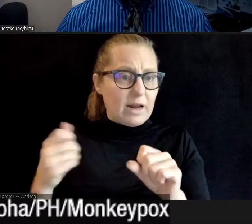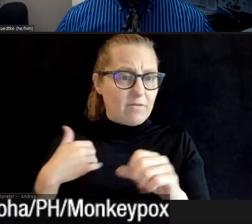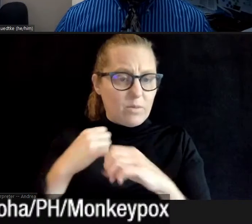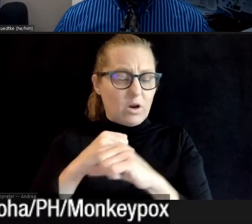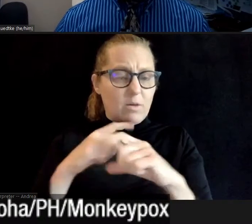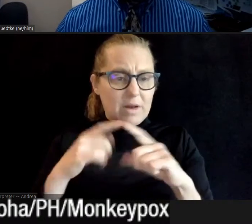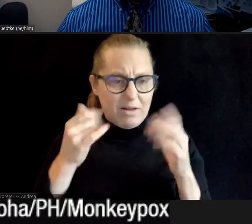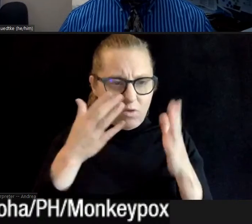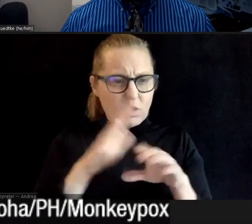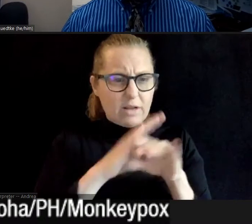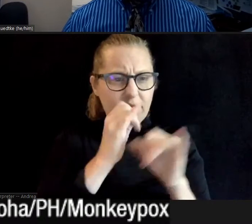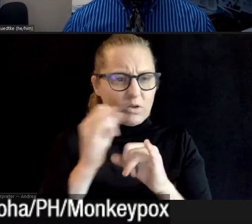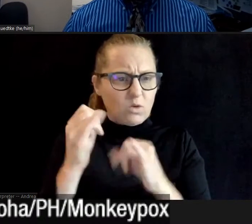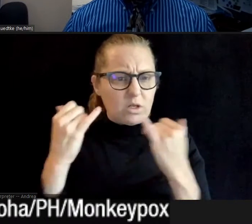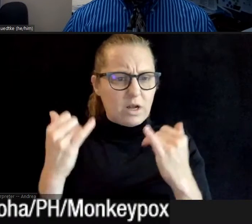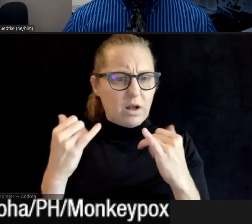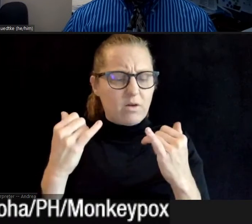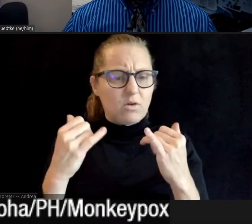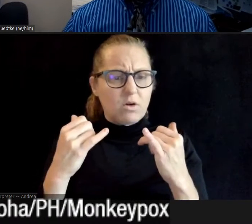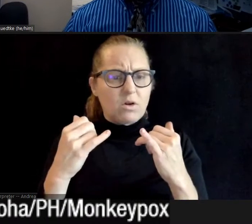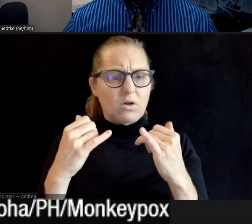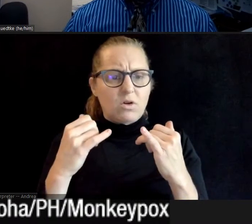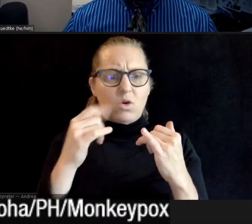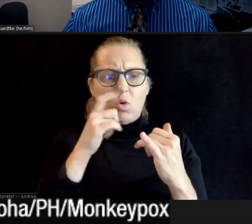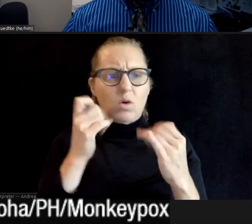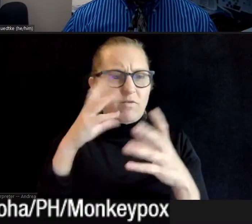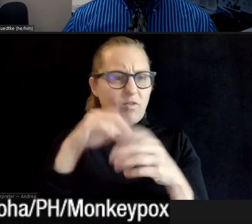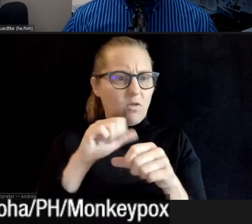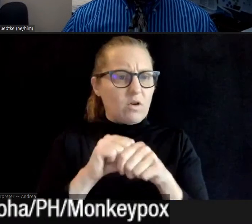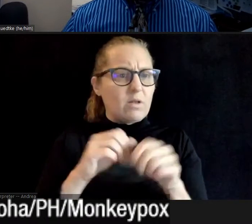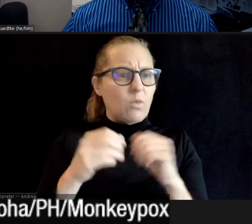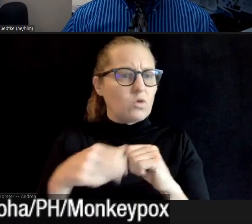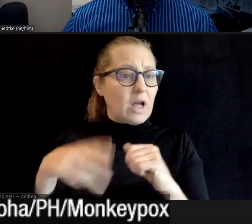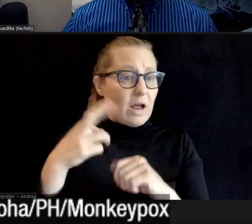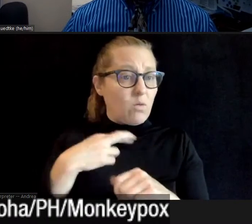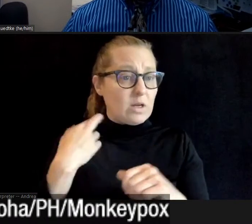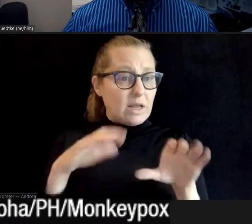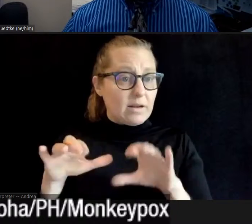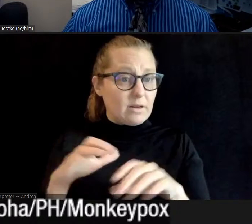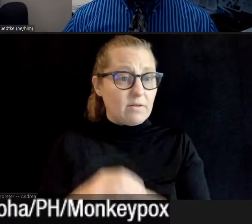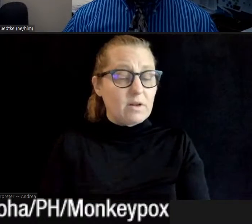focused on those individuals right now who participate in the highest risk activities.